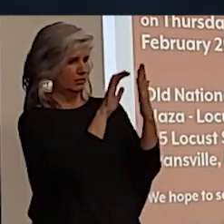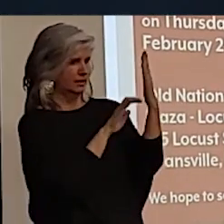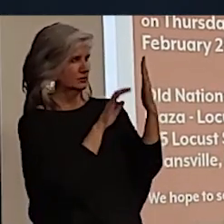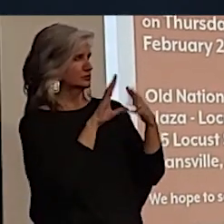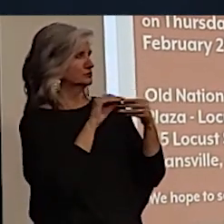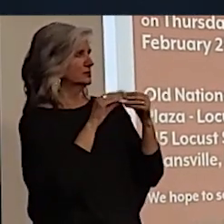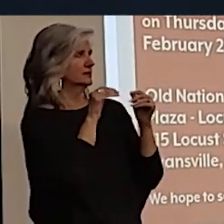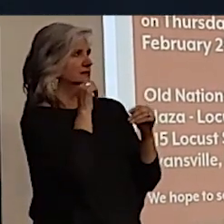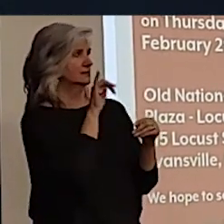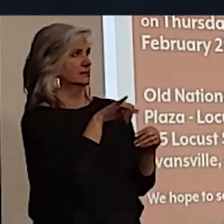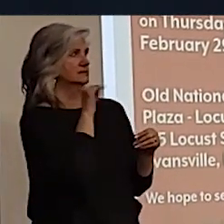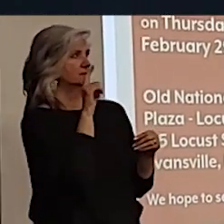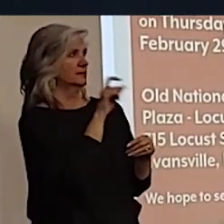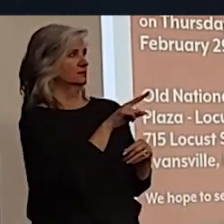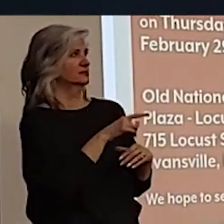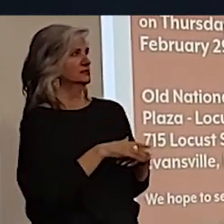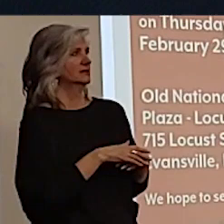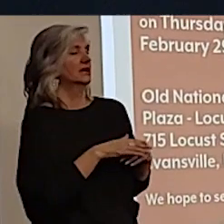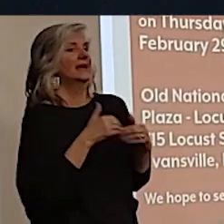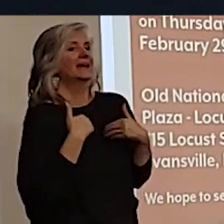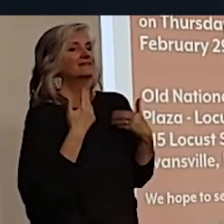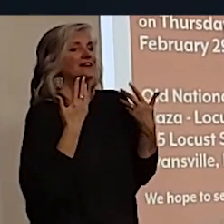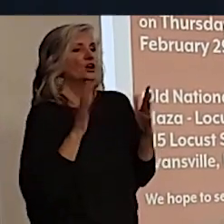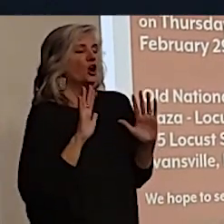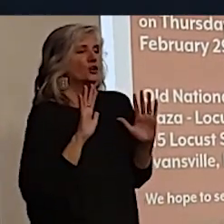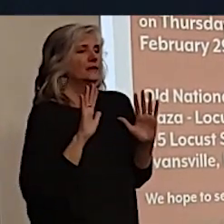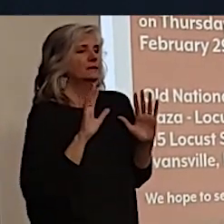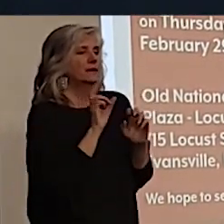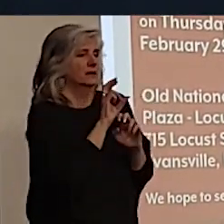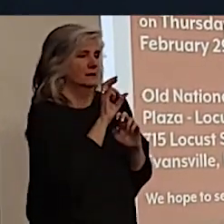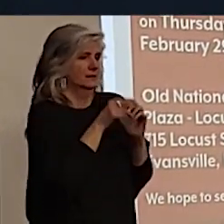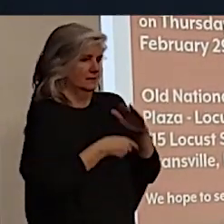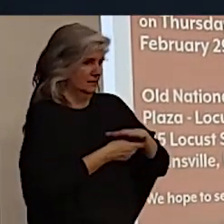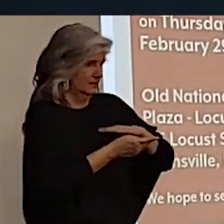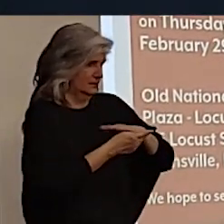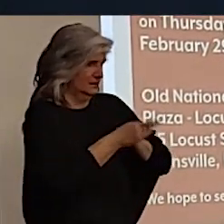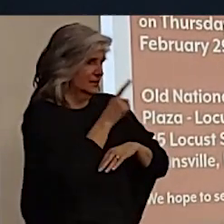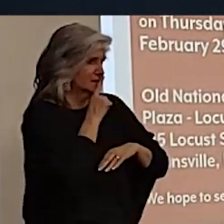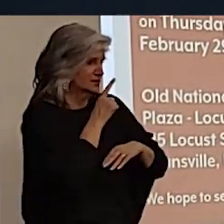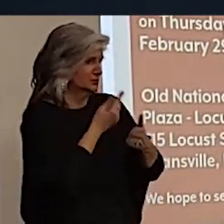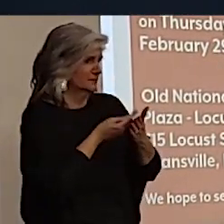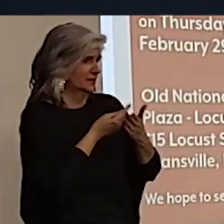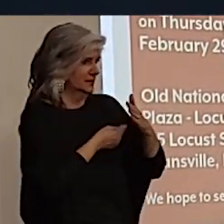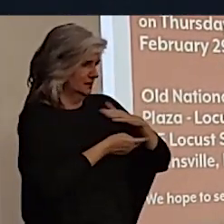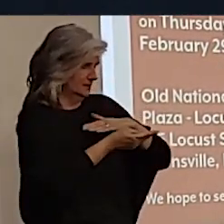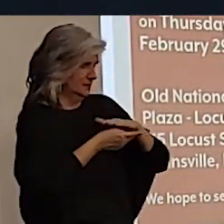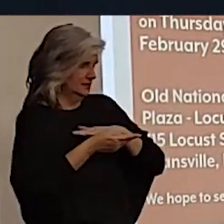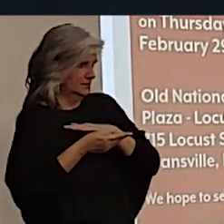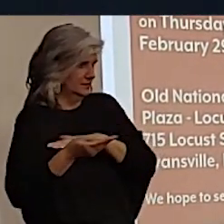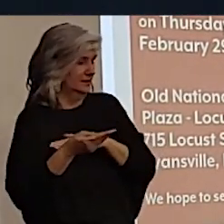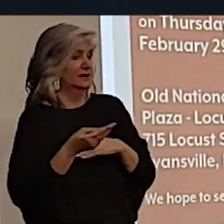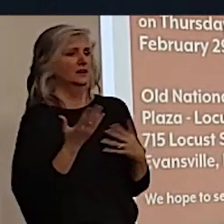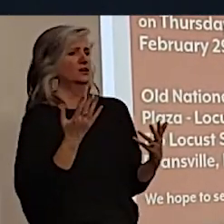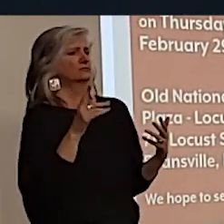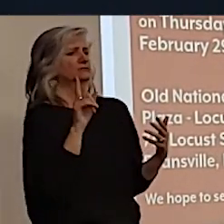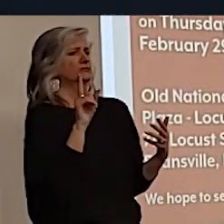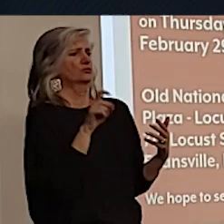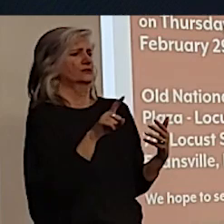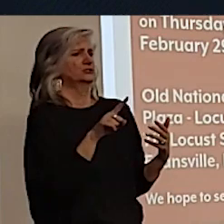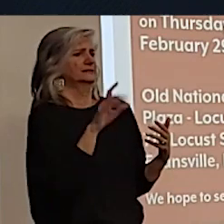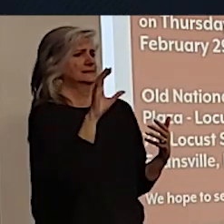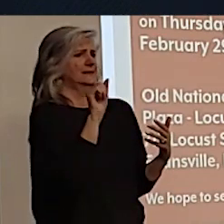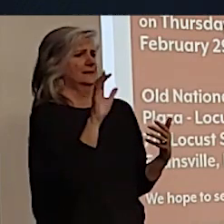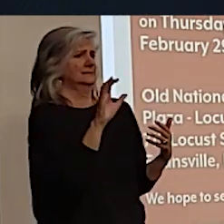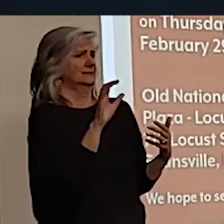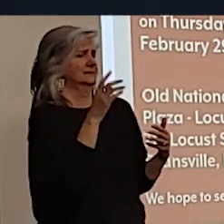my question. Have they already been bought off? Have they already been bought off? Yeah. There is no question in CAC's